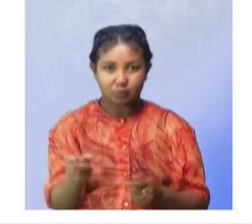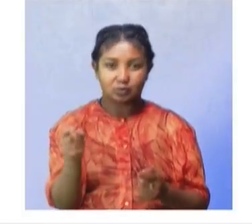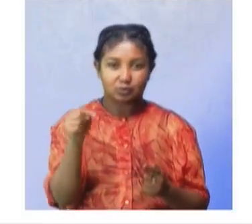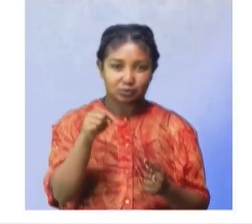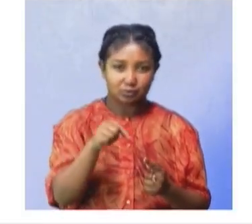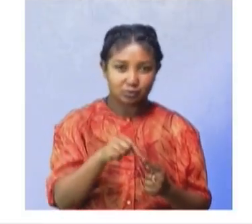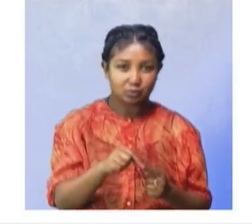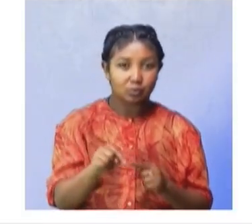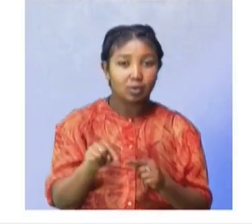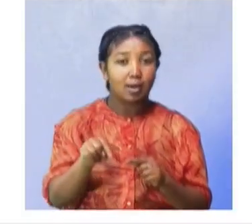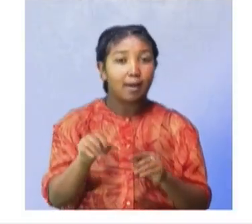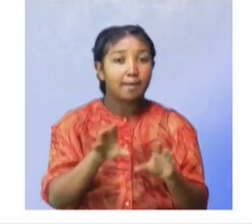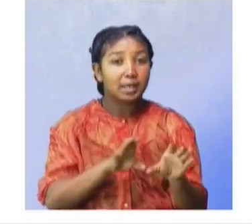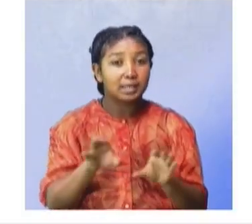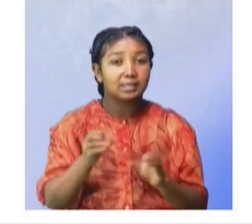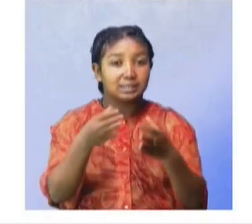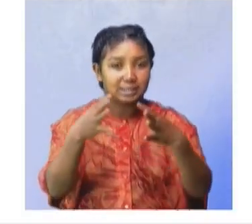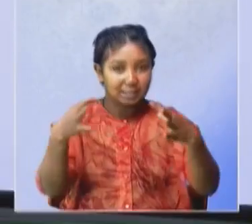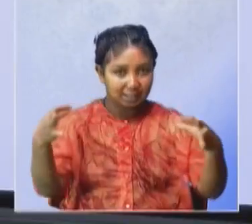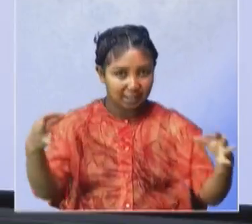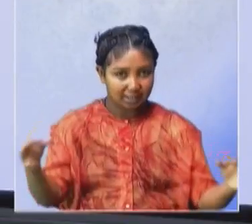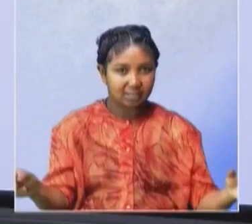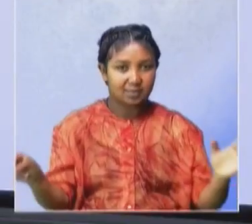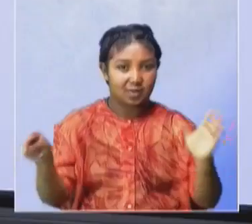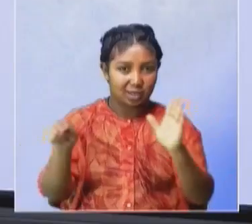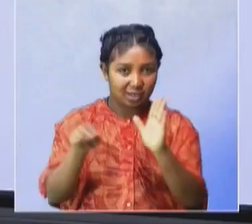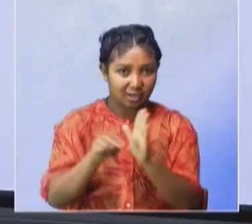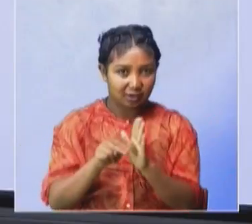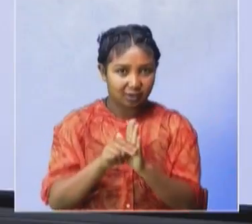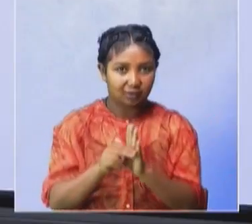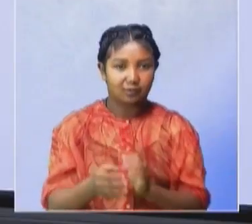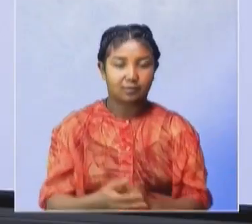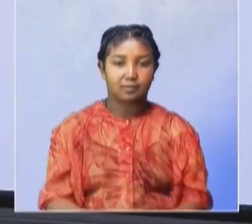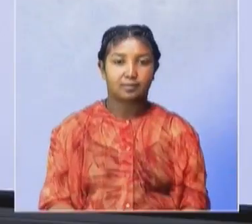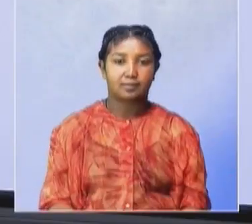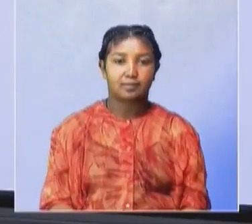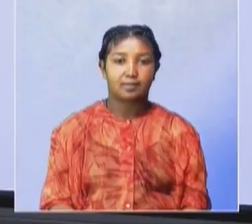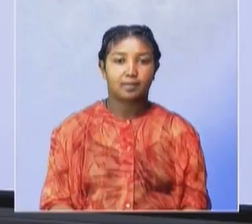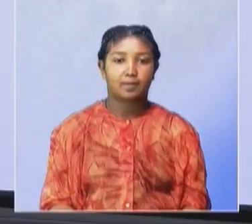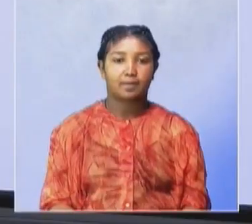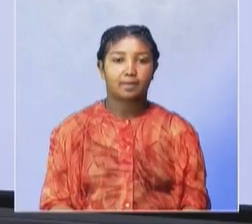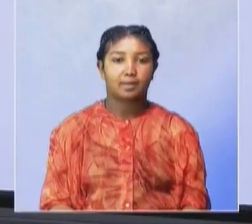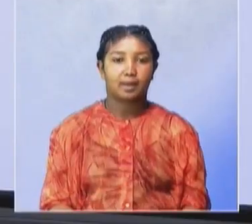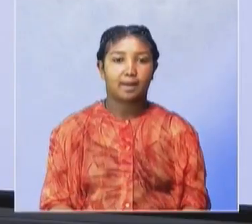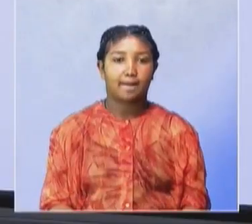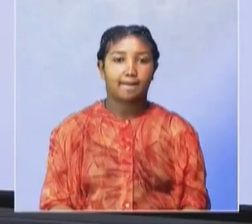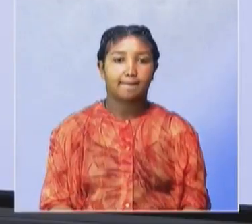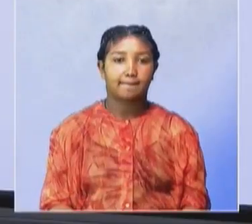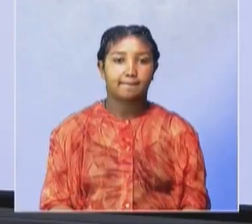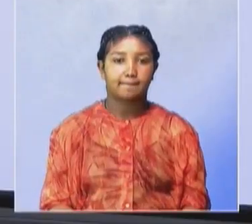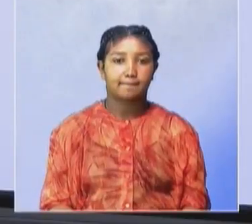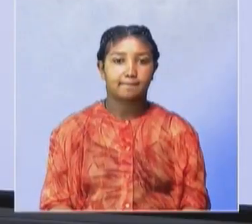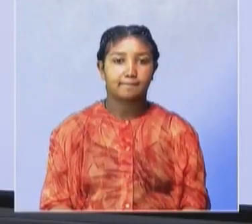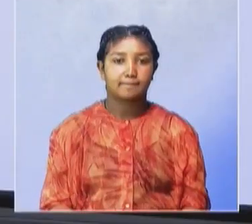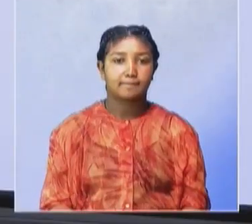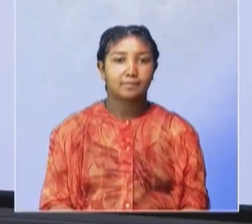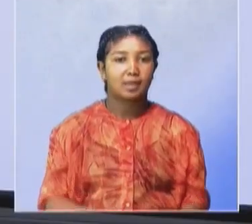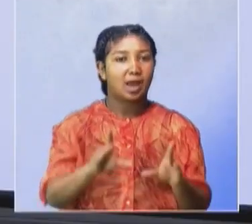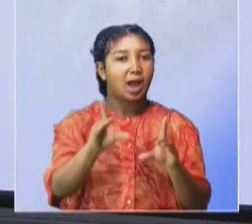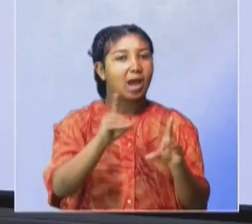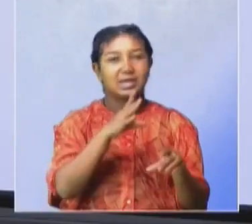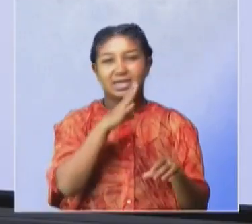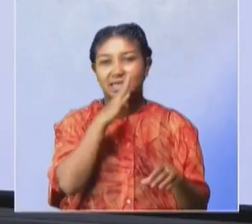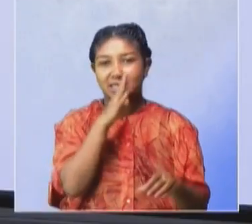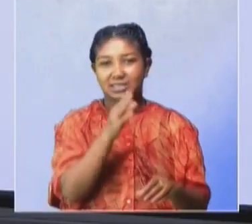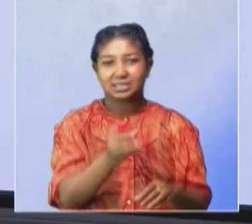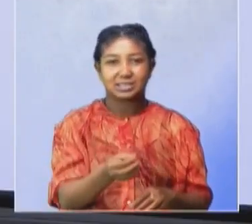to make the sentences negative. The sentences negative. I didn't